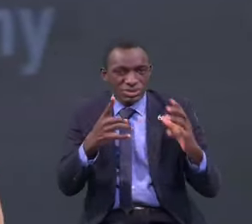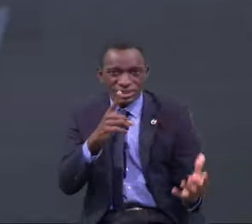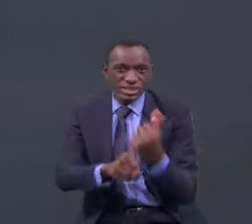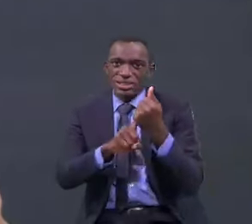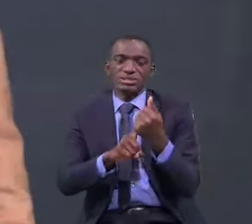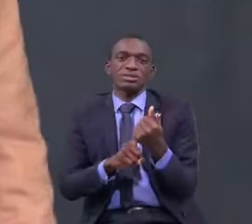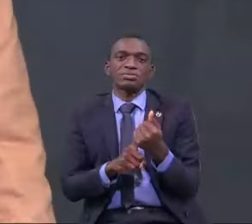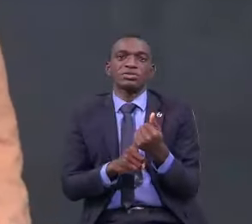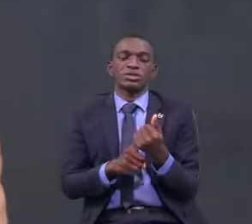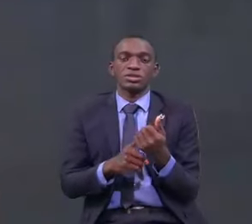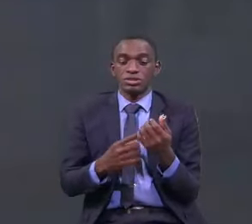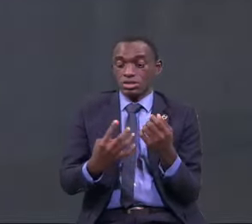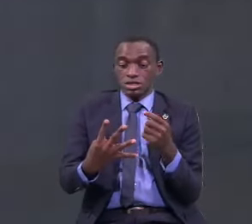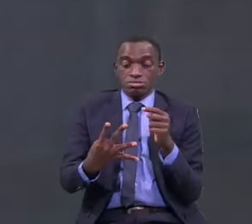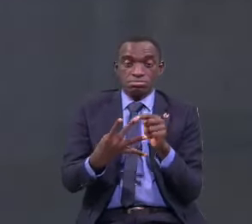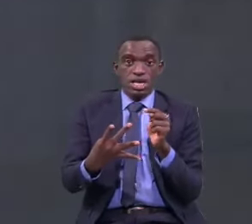And now you begin to study.